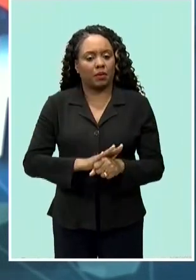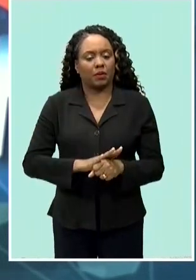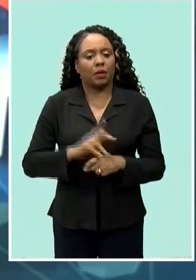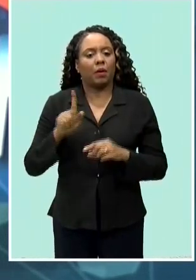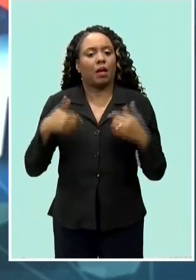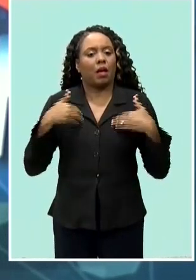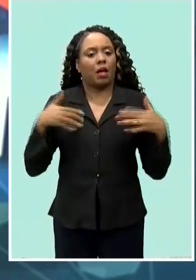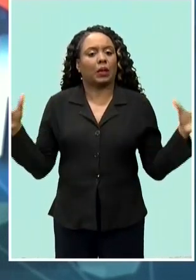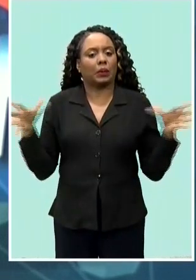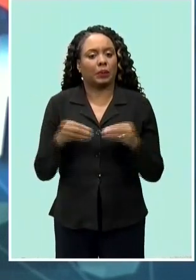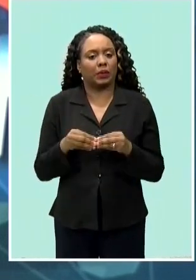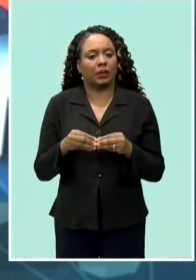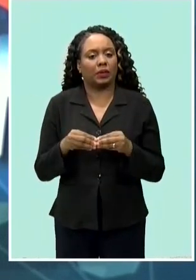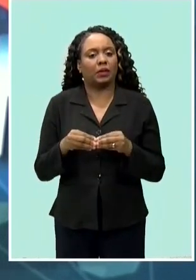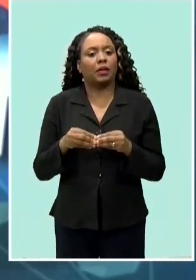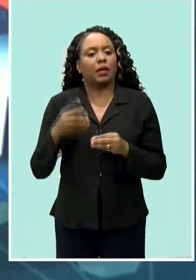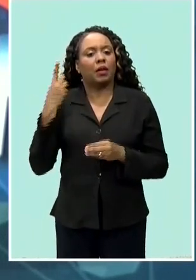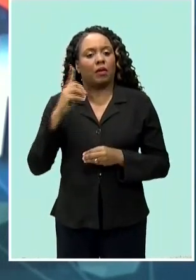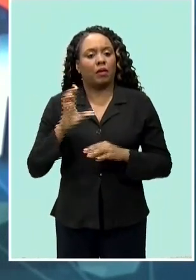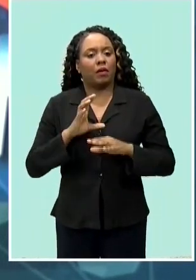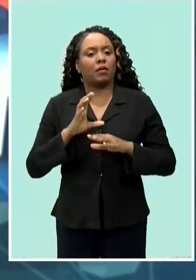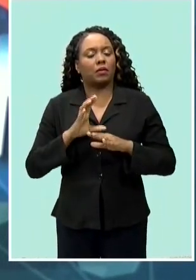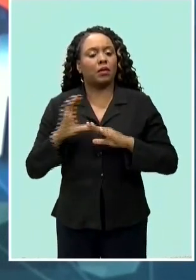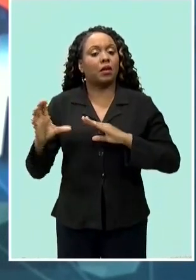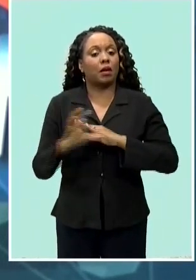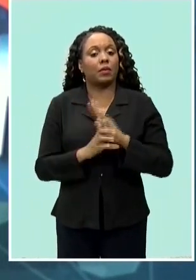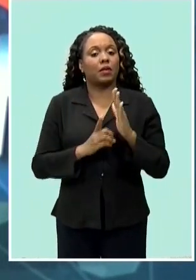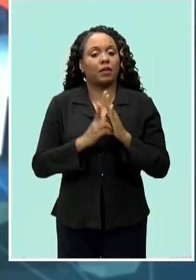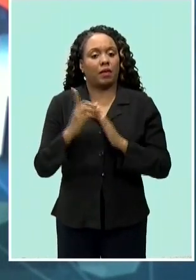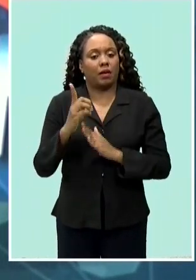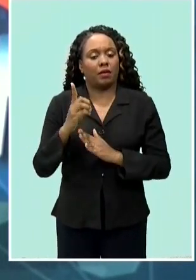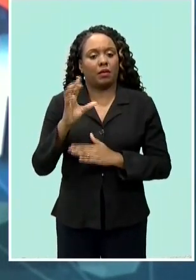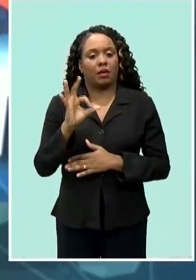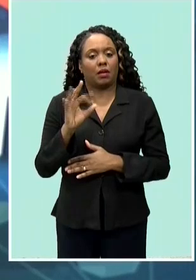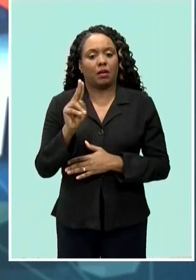of the CARICOM Development Fund's contributors and development partners.